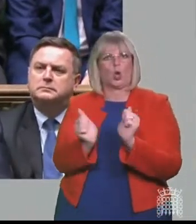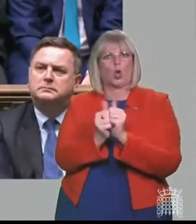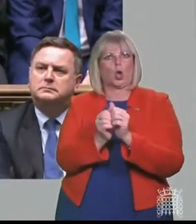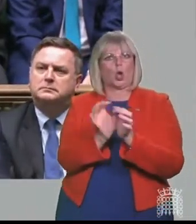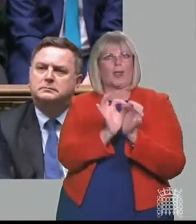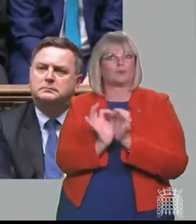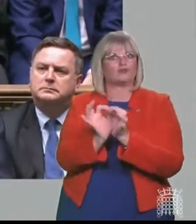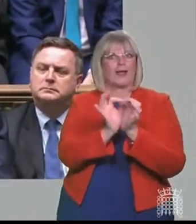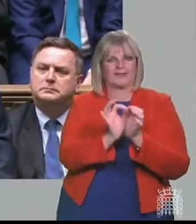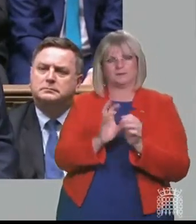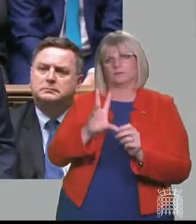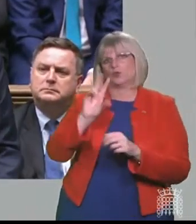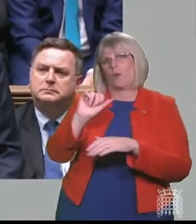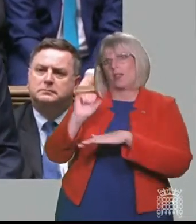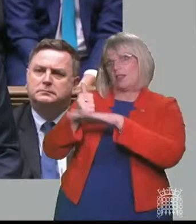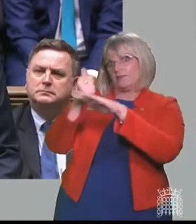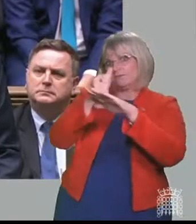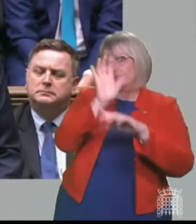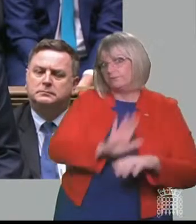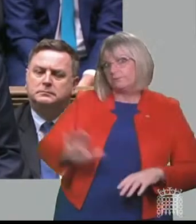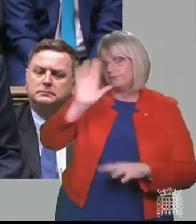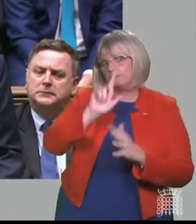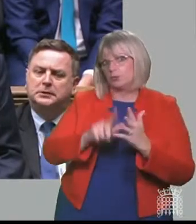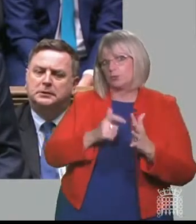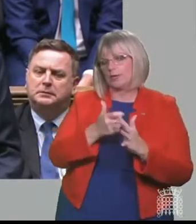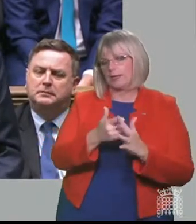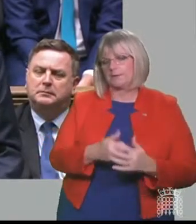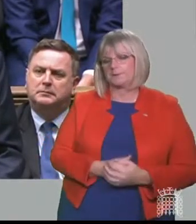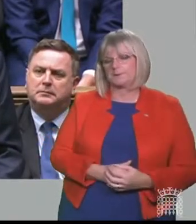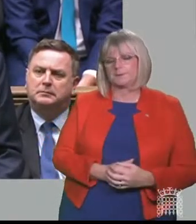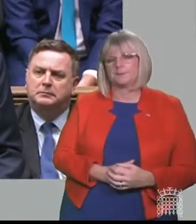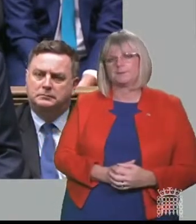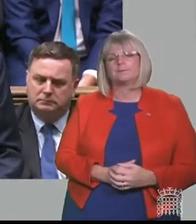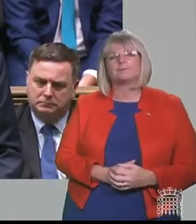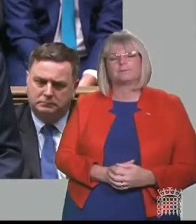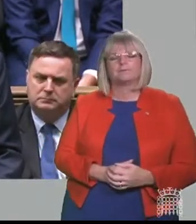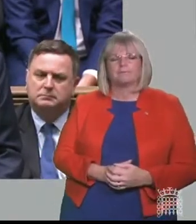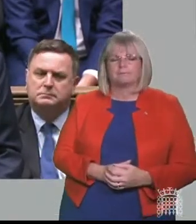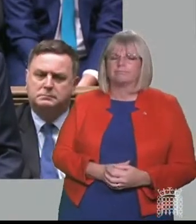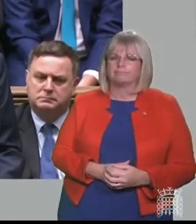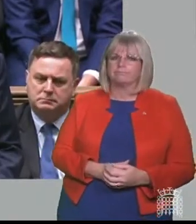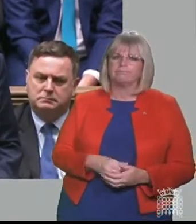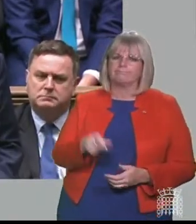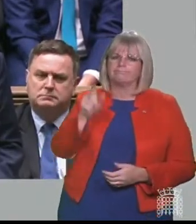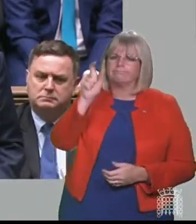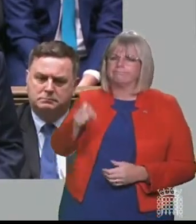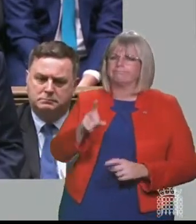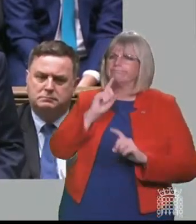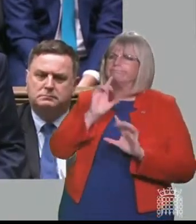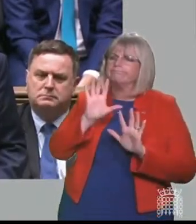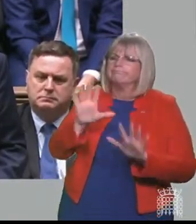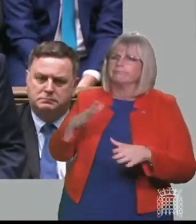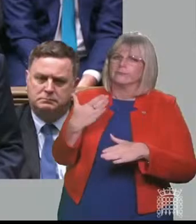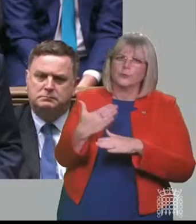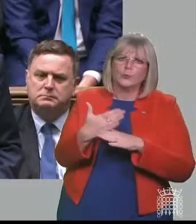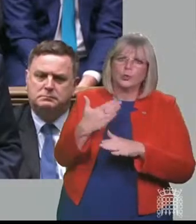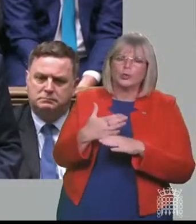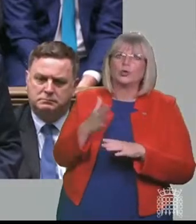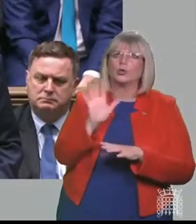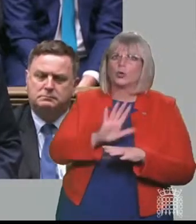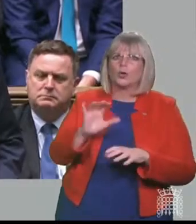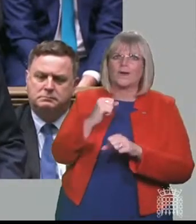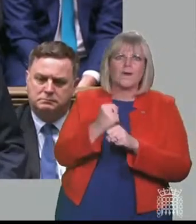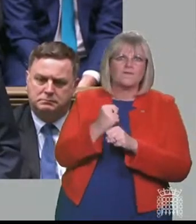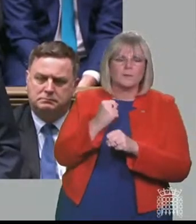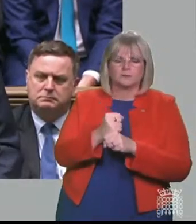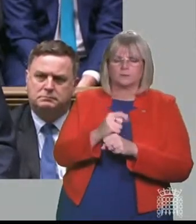Exchequer Secretary, the Honourable Member for Grantham and Stamford, has done outstanding work across government to bring this vision to